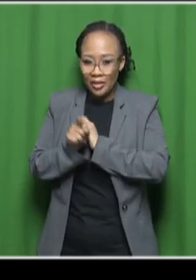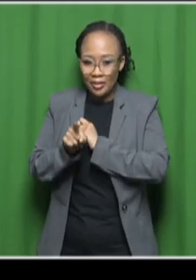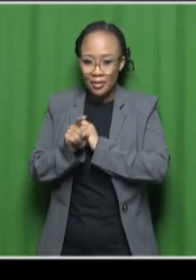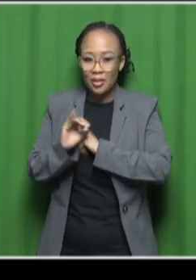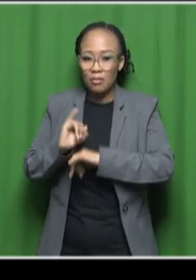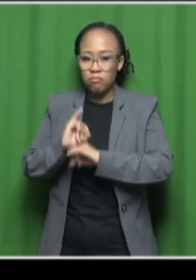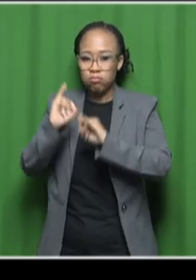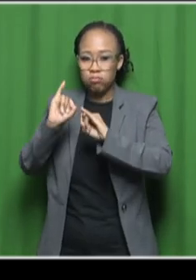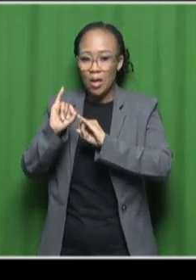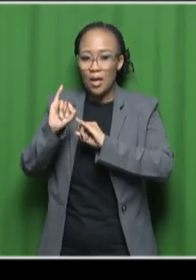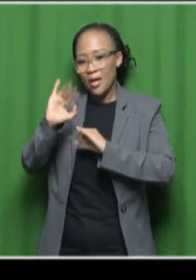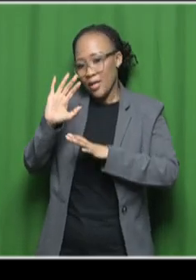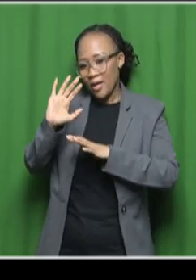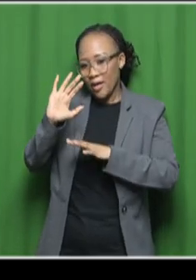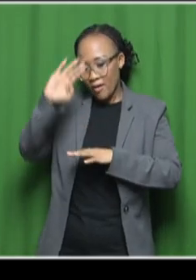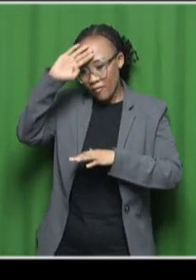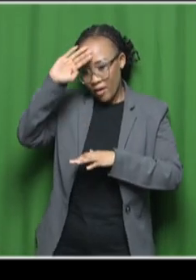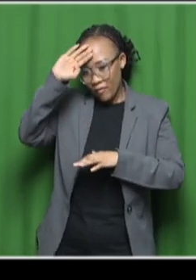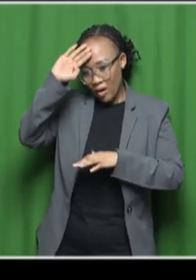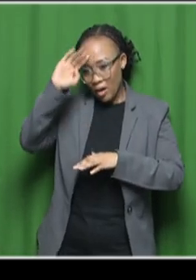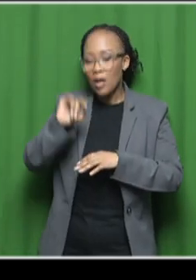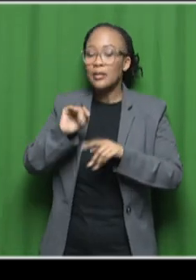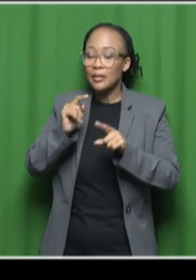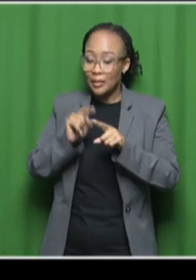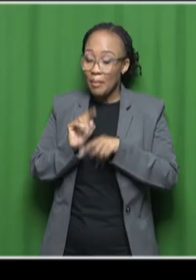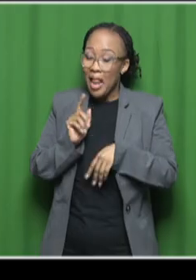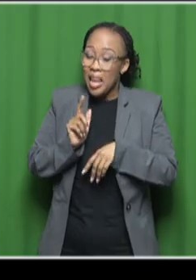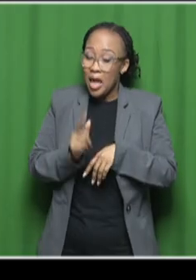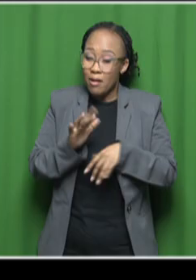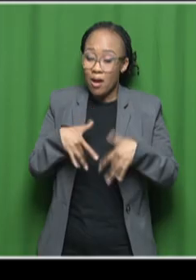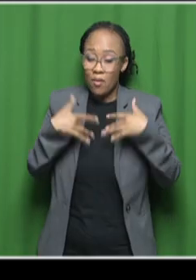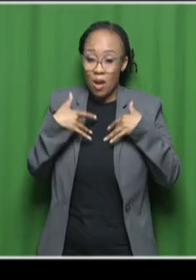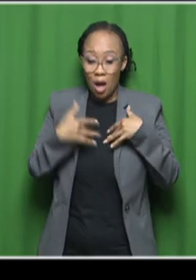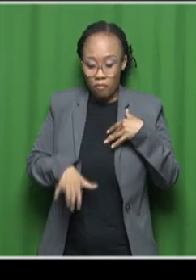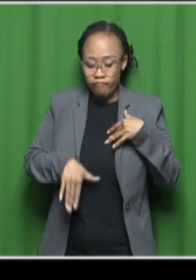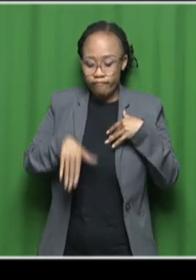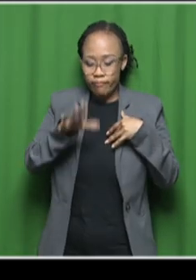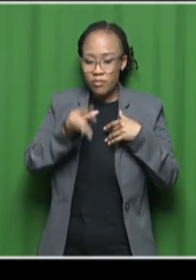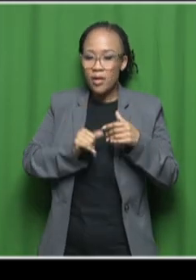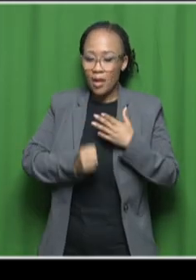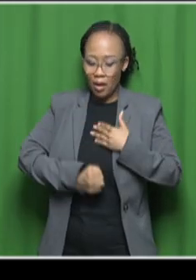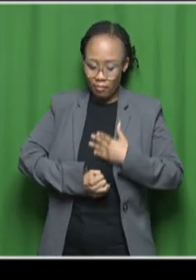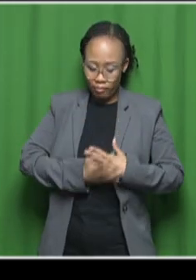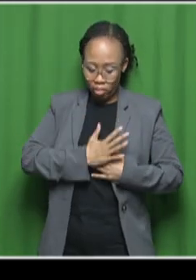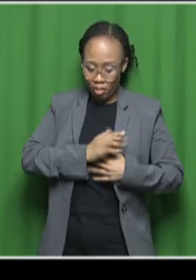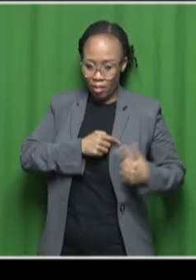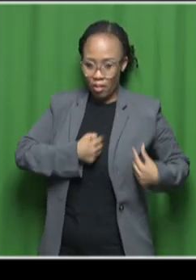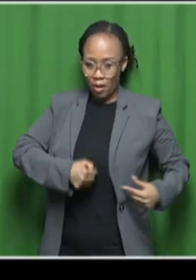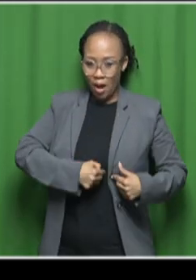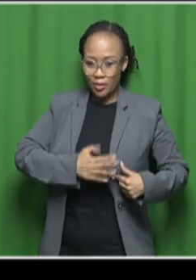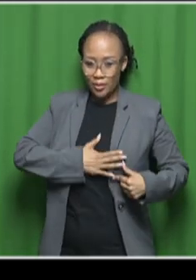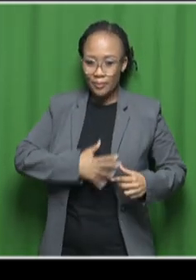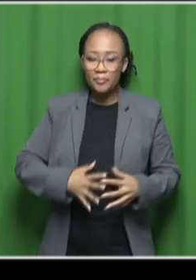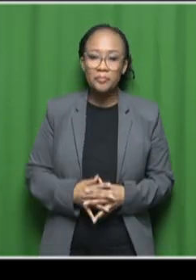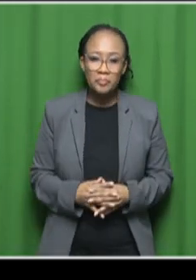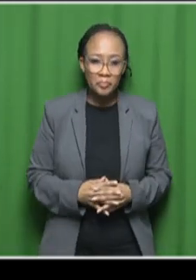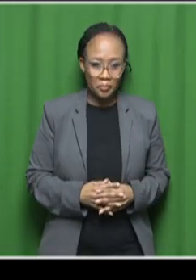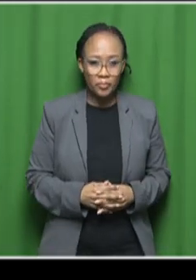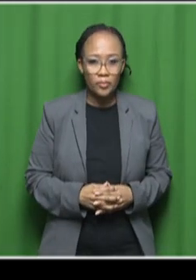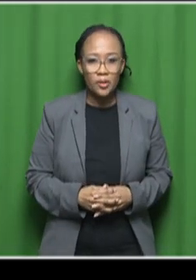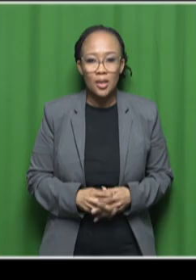in life may also cause rheumatic heart disease. So in terms of, any